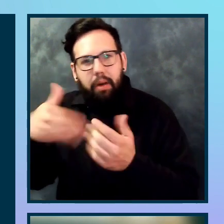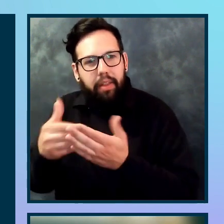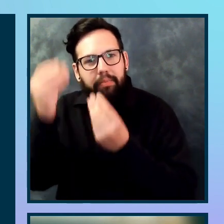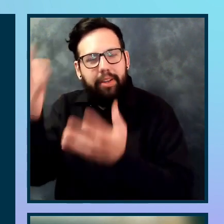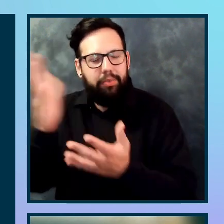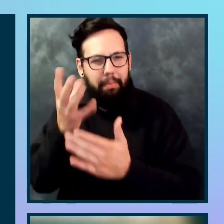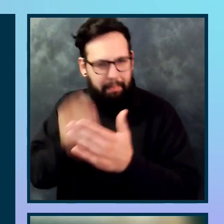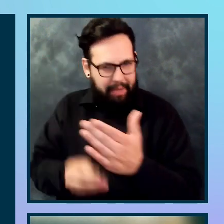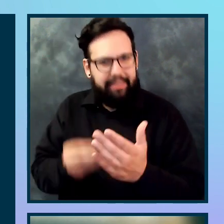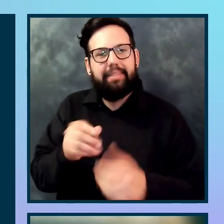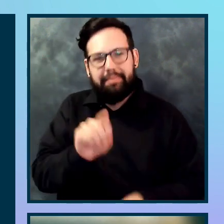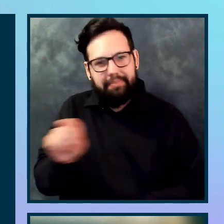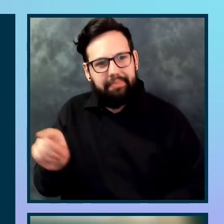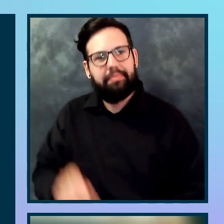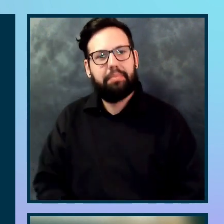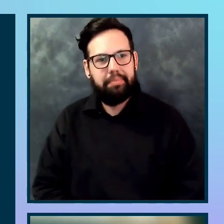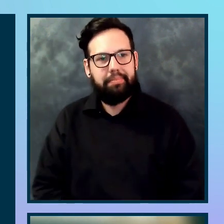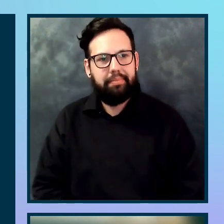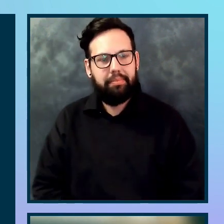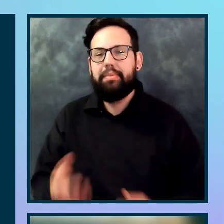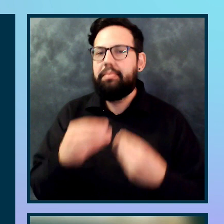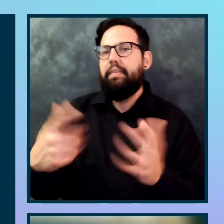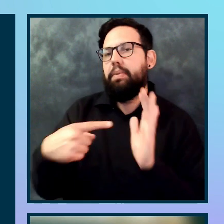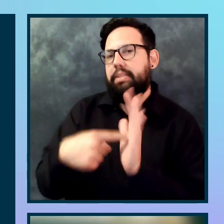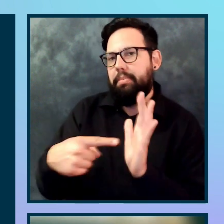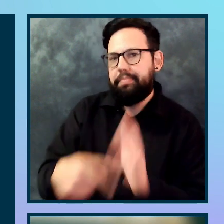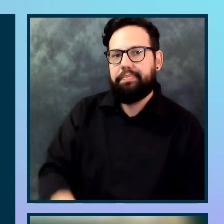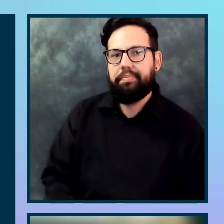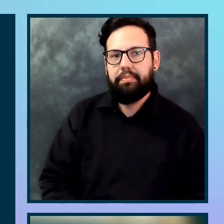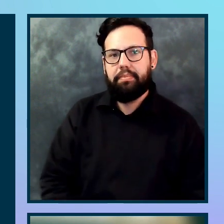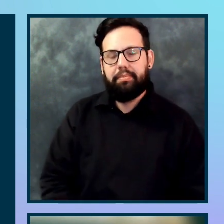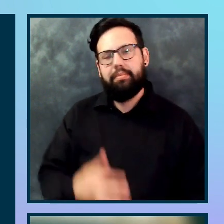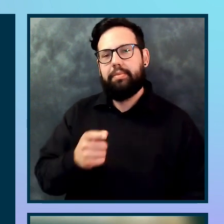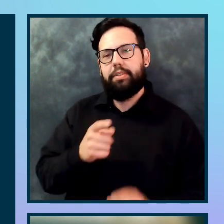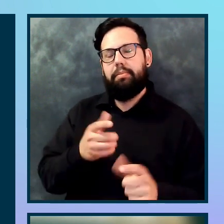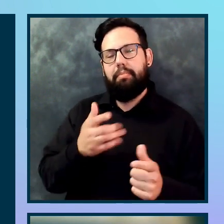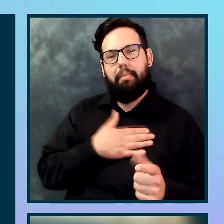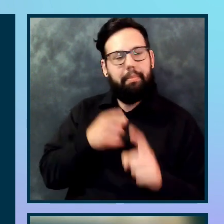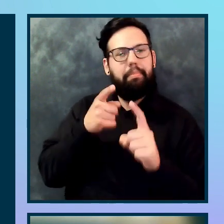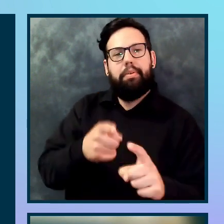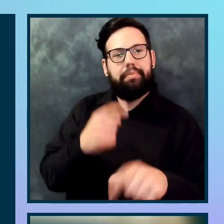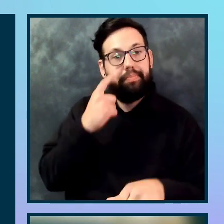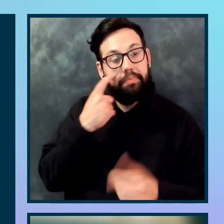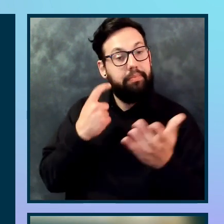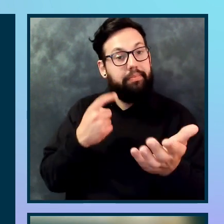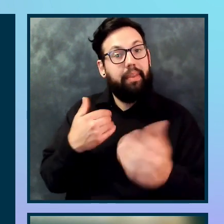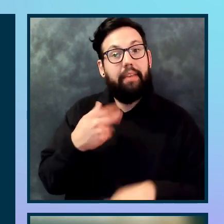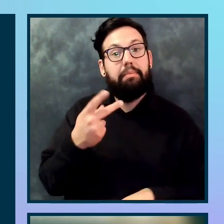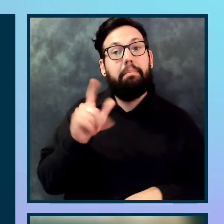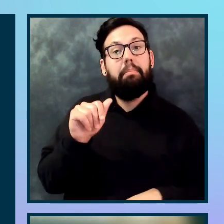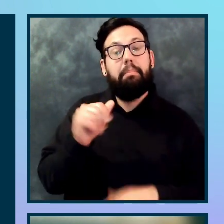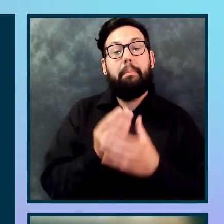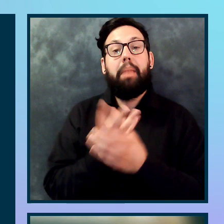that. So here's an example. What I'm talking about, we've got our plant detail screen, and on our